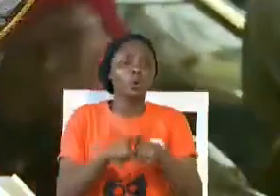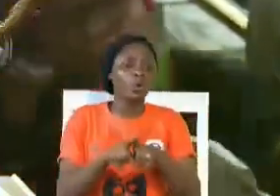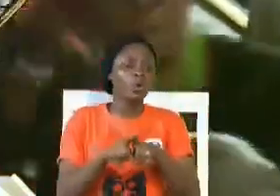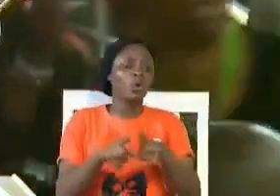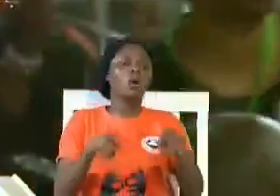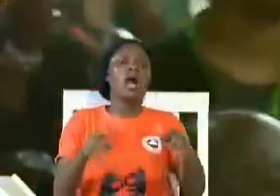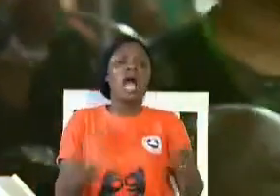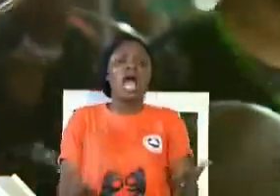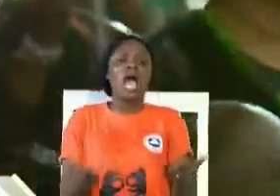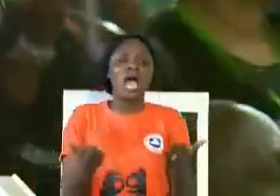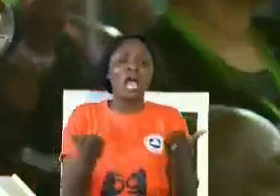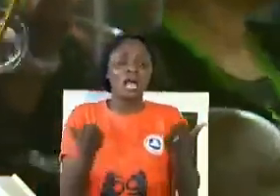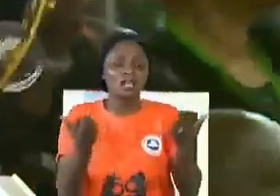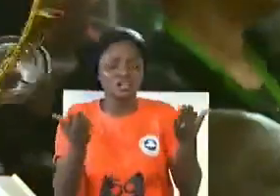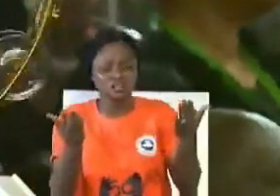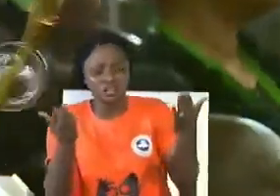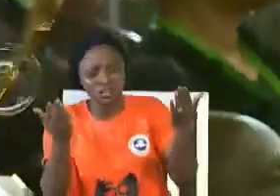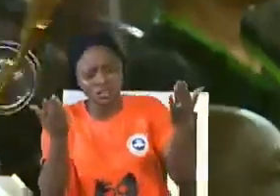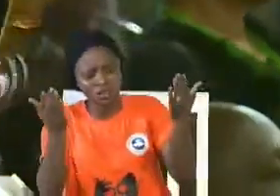exalt,